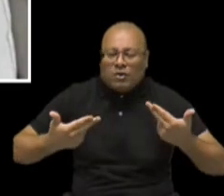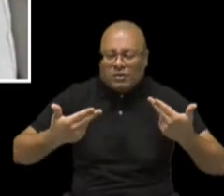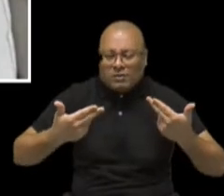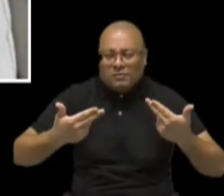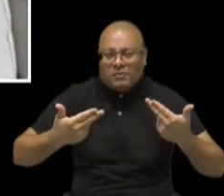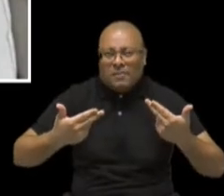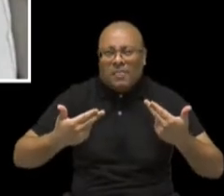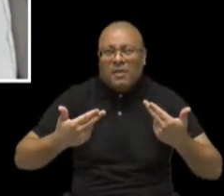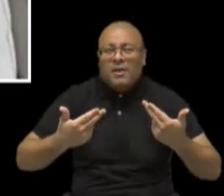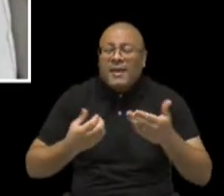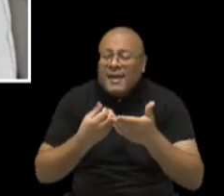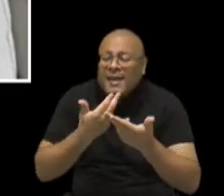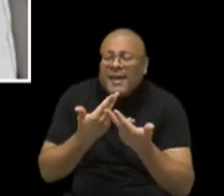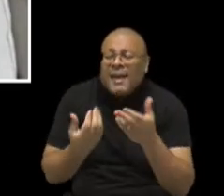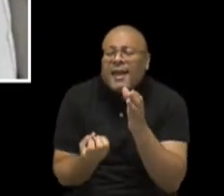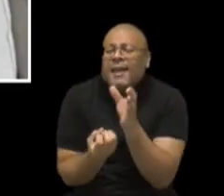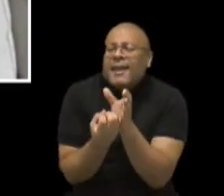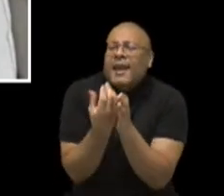create things